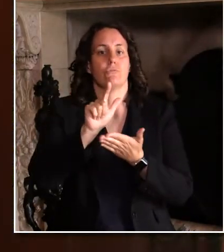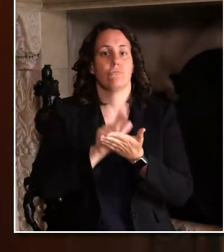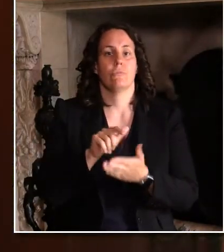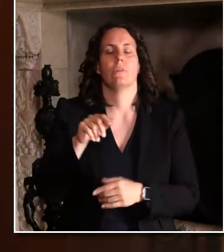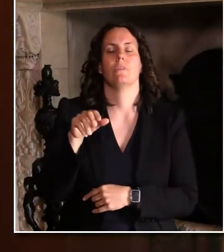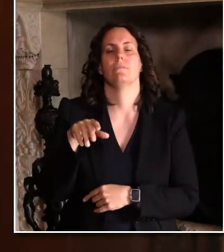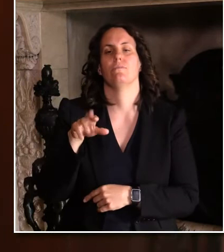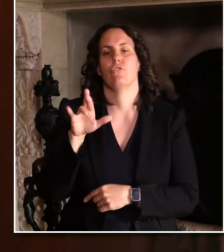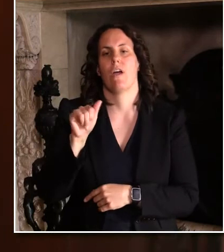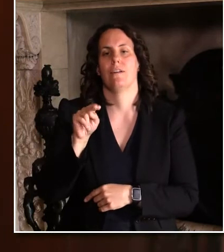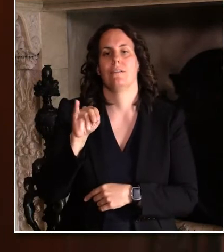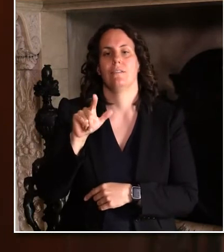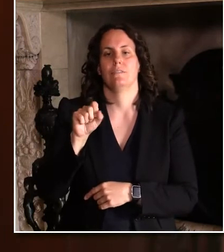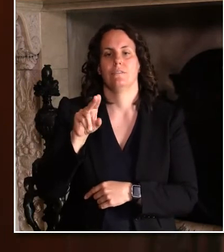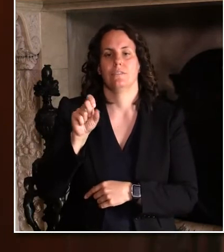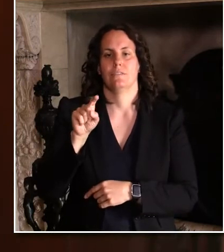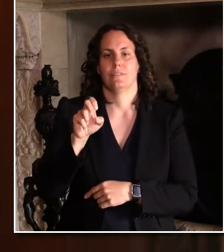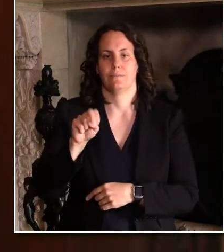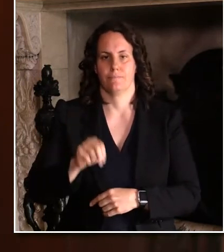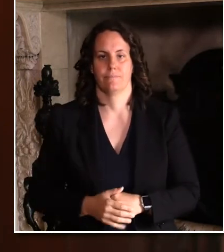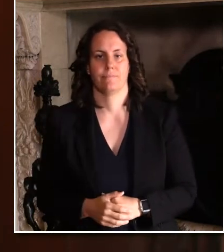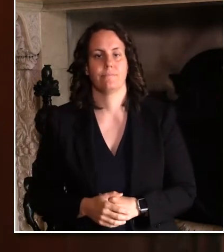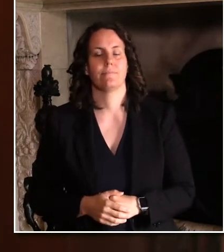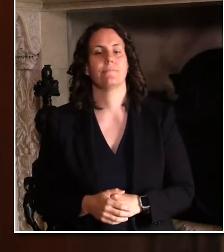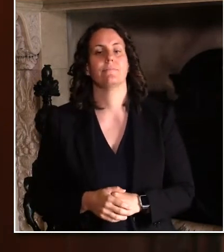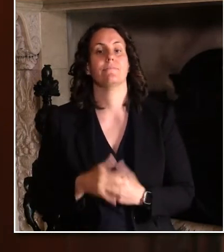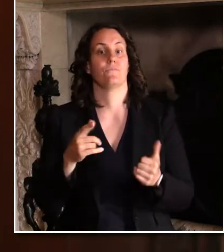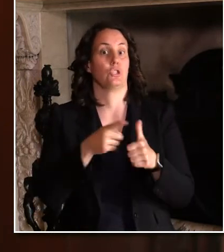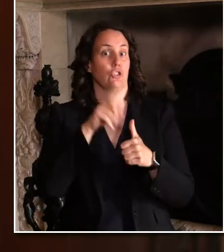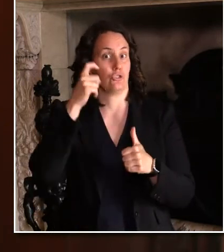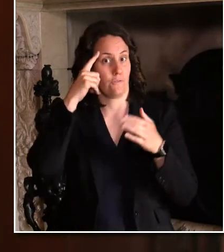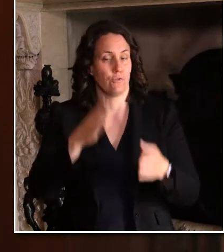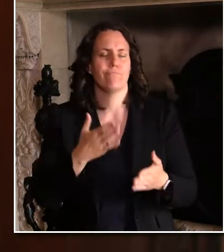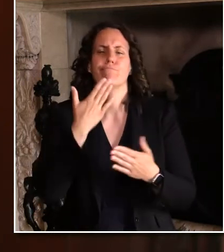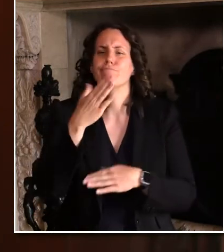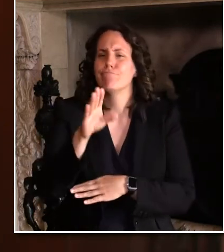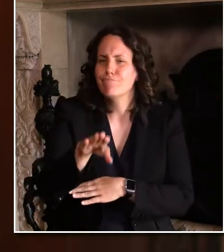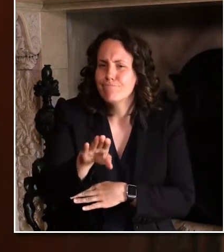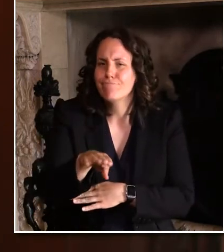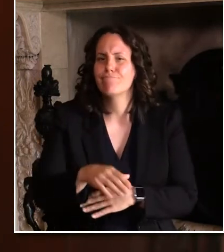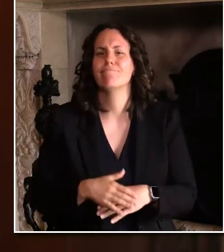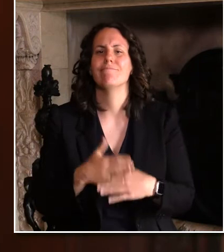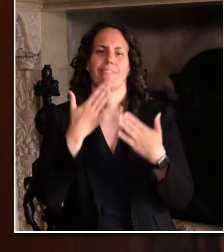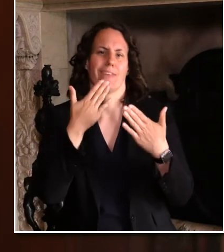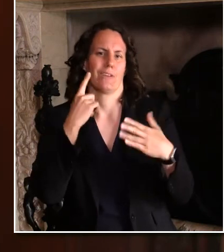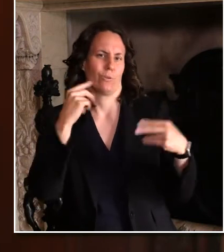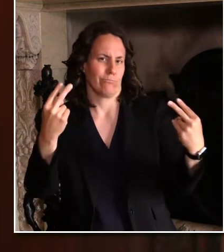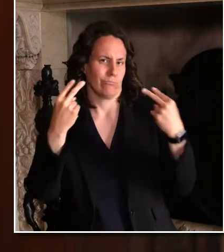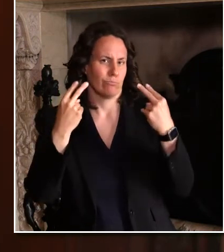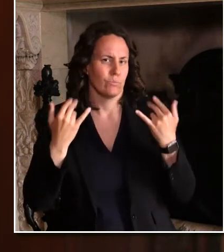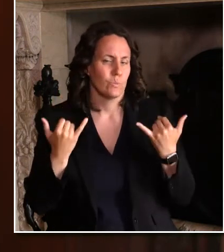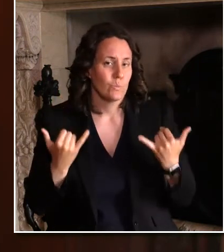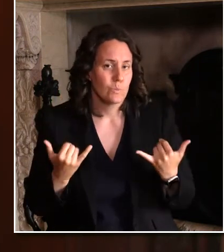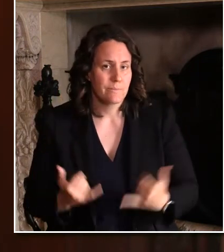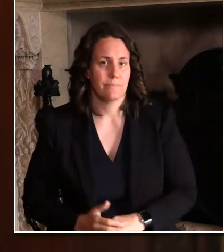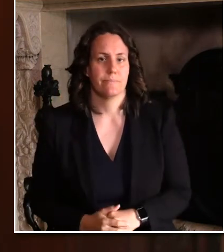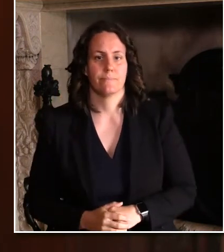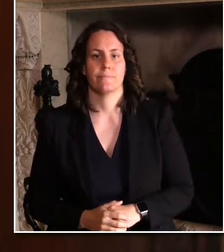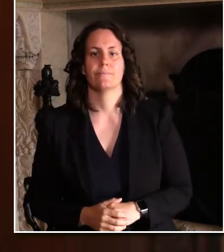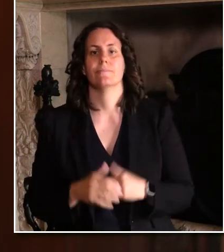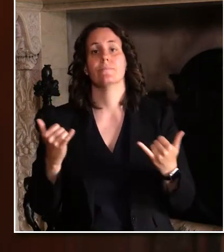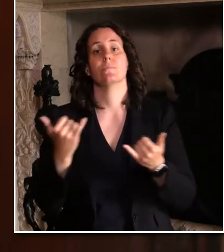Tony Ebers. Thank you. Good afternoon, everyone, and thanks for joining us today. This week, we reached an unfortunate